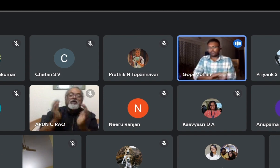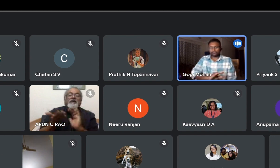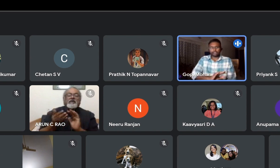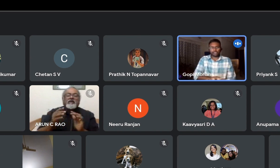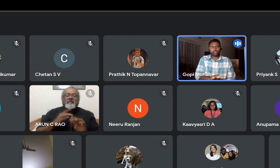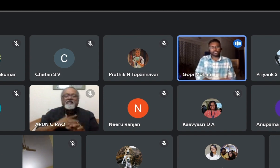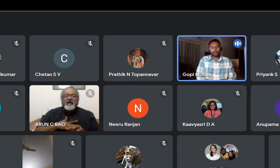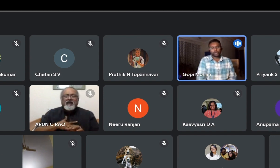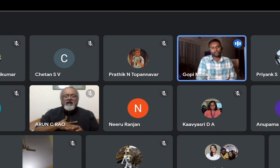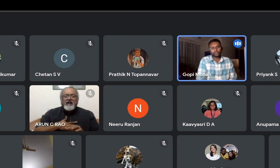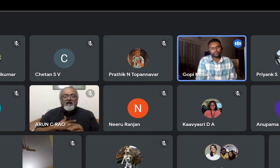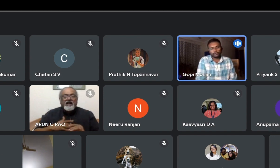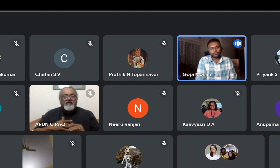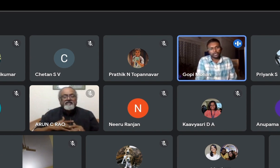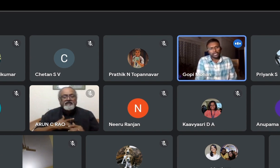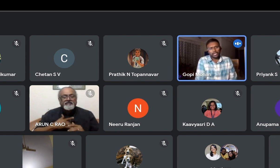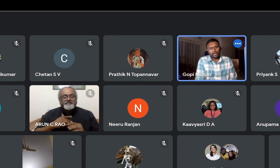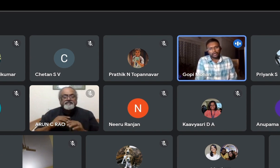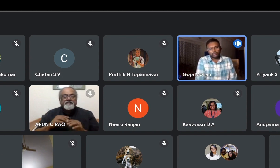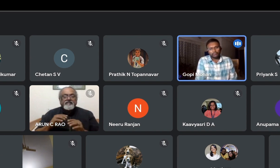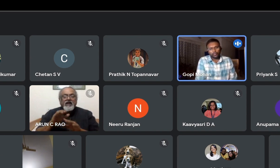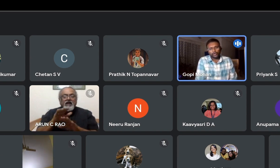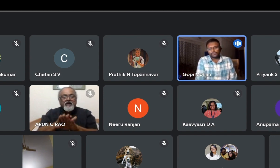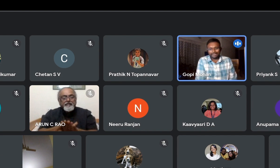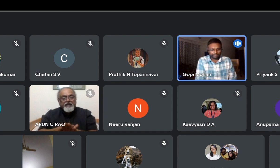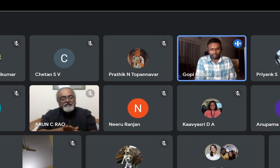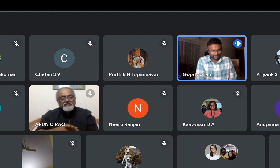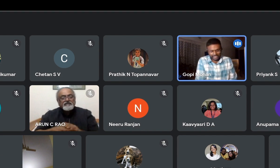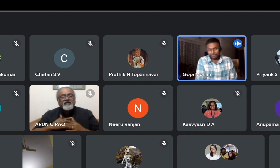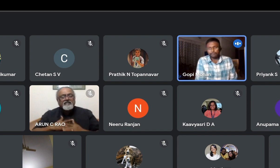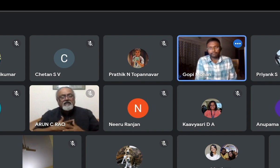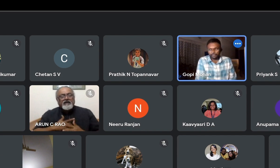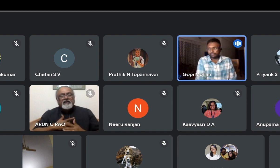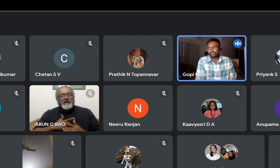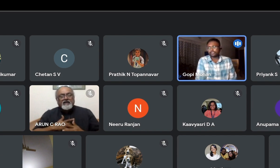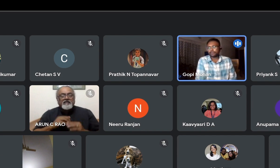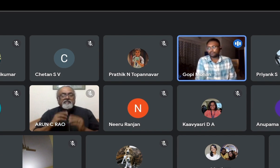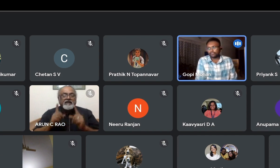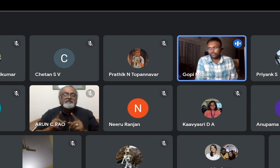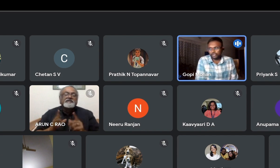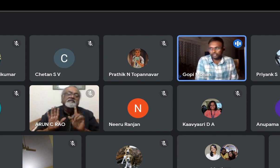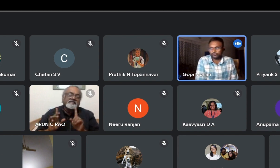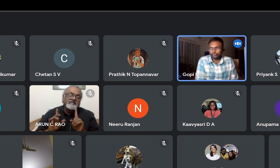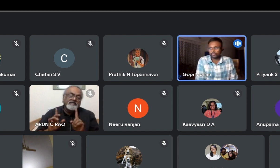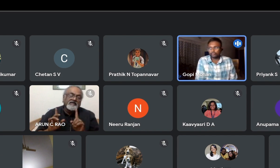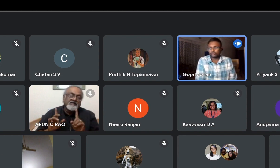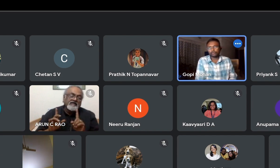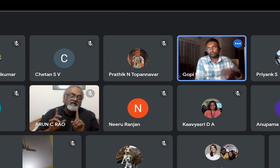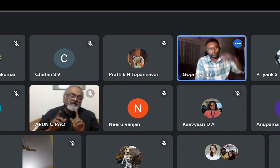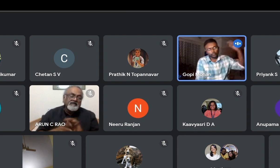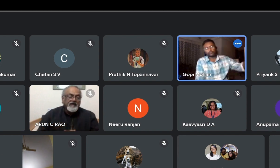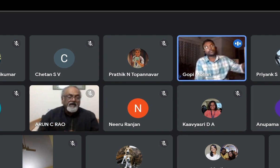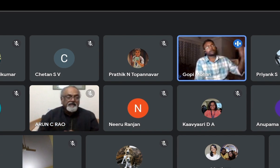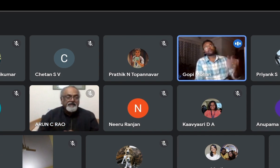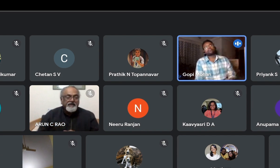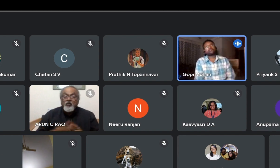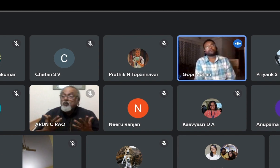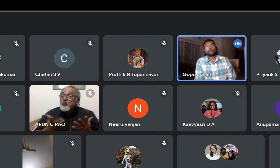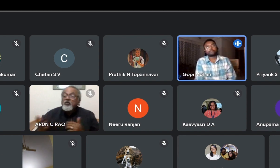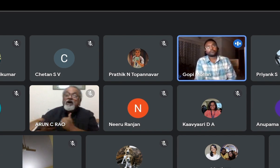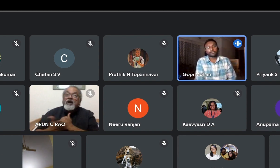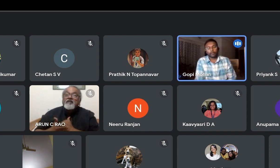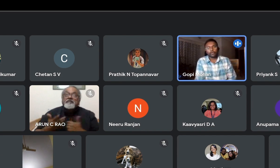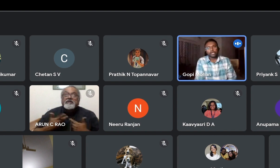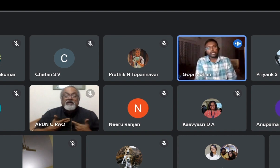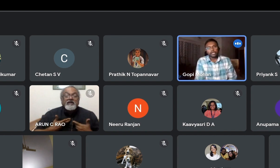couple of things, and I'll wind things off. What's helped me personally in my journey through when I was in